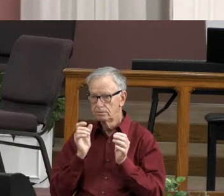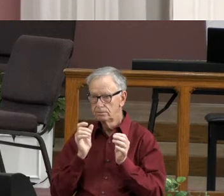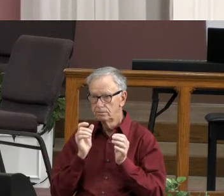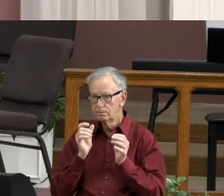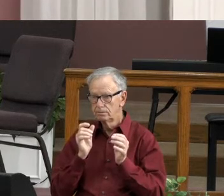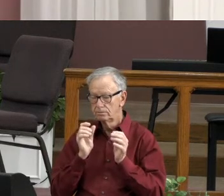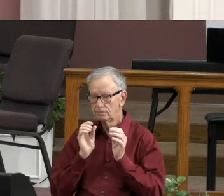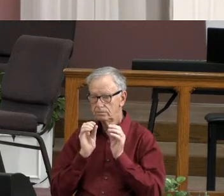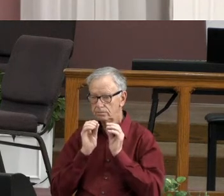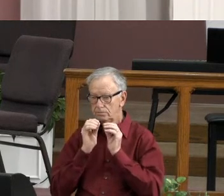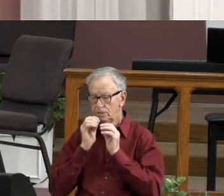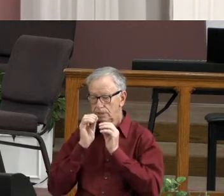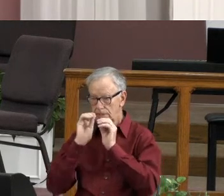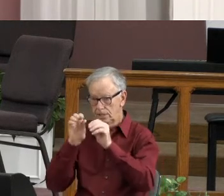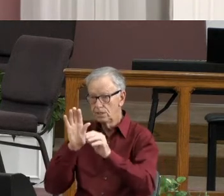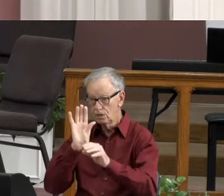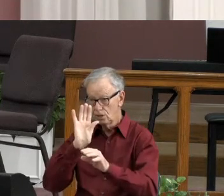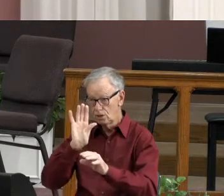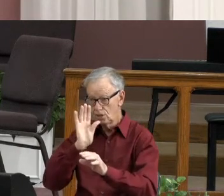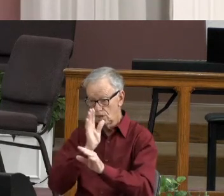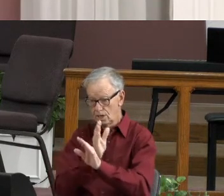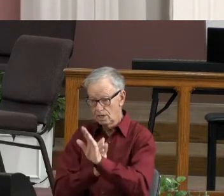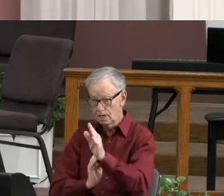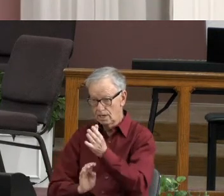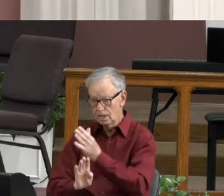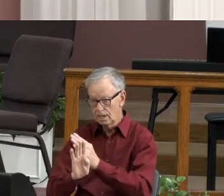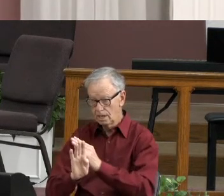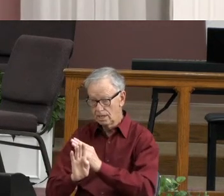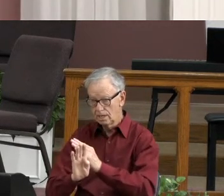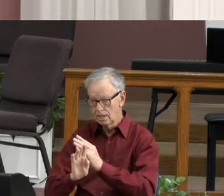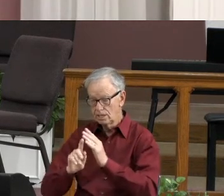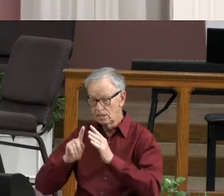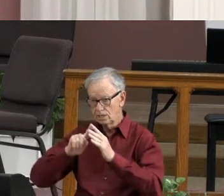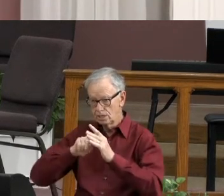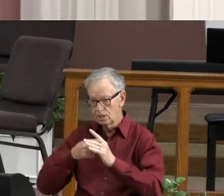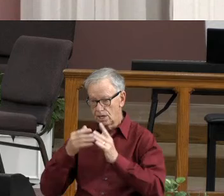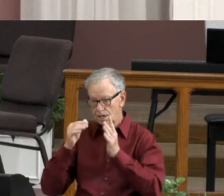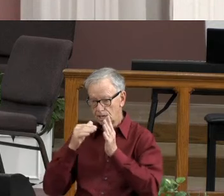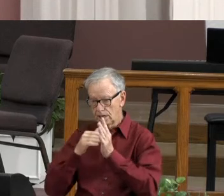put into your hands to begin again.